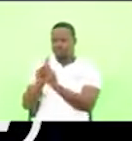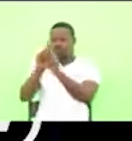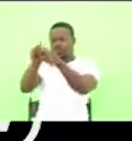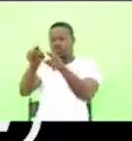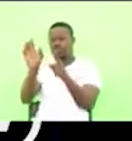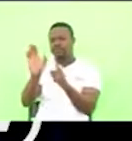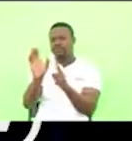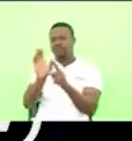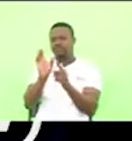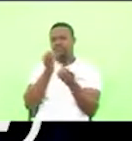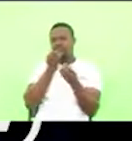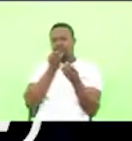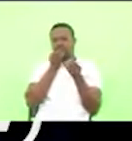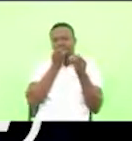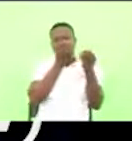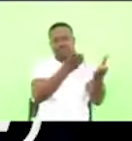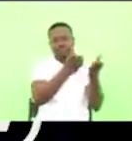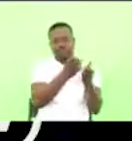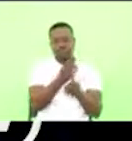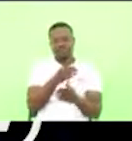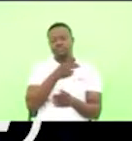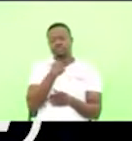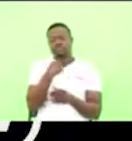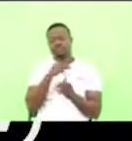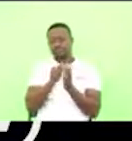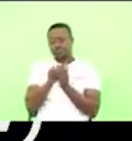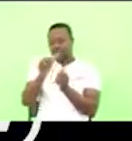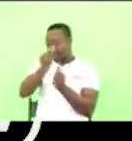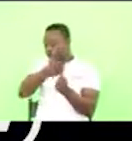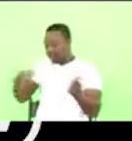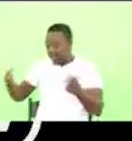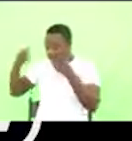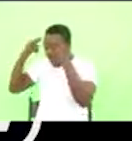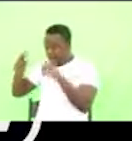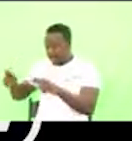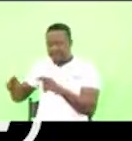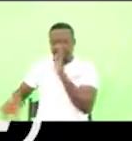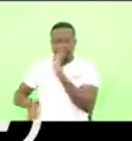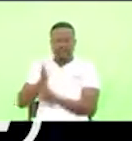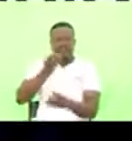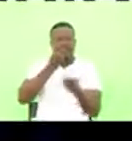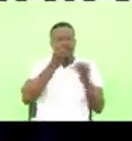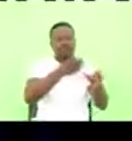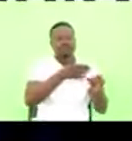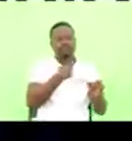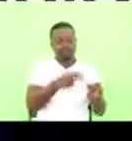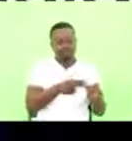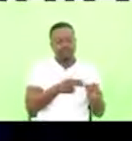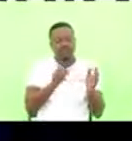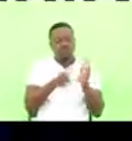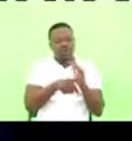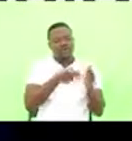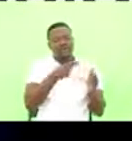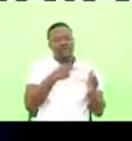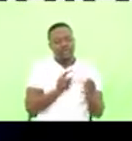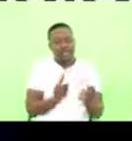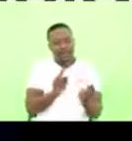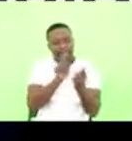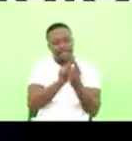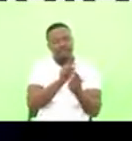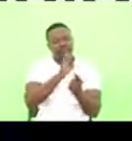and reported to the chief priests everything that had happened. When the chief priests had met with the elders